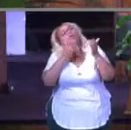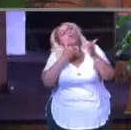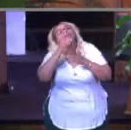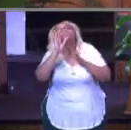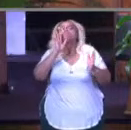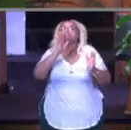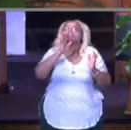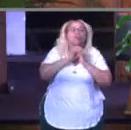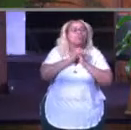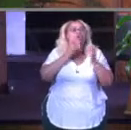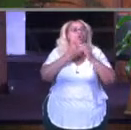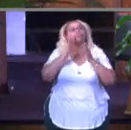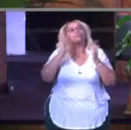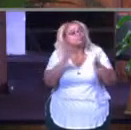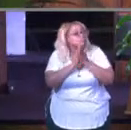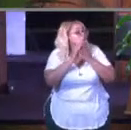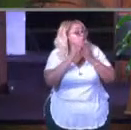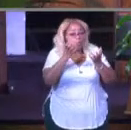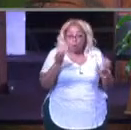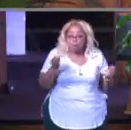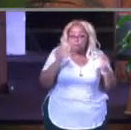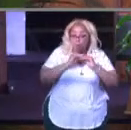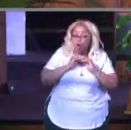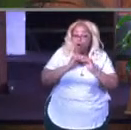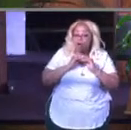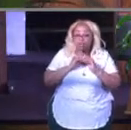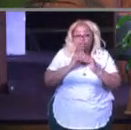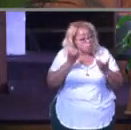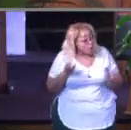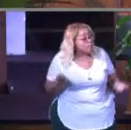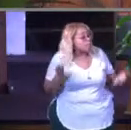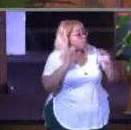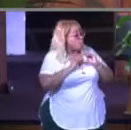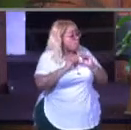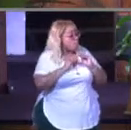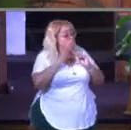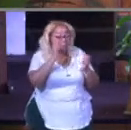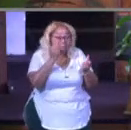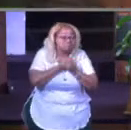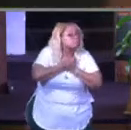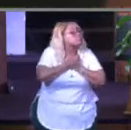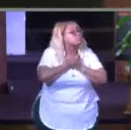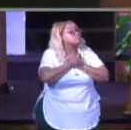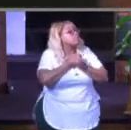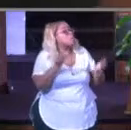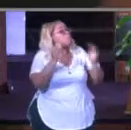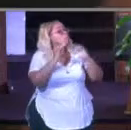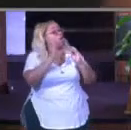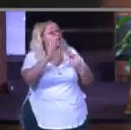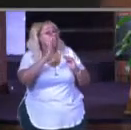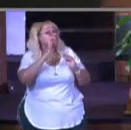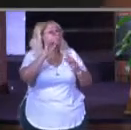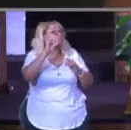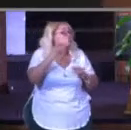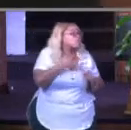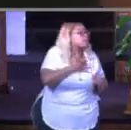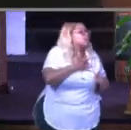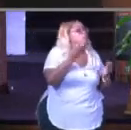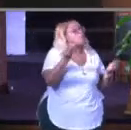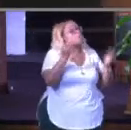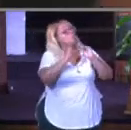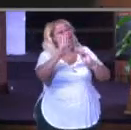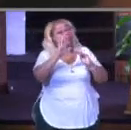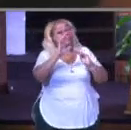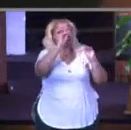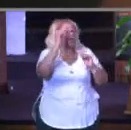talk, to a closer fellowship. Do you want more of him? Do you want more of his love? Do you want more of his grace? Do you